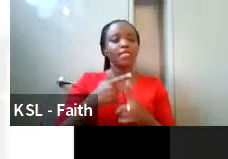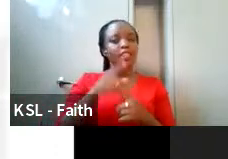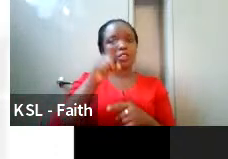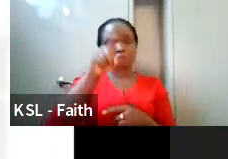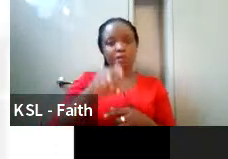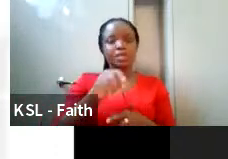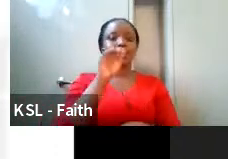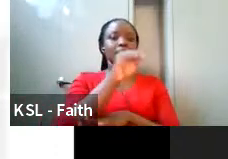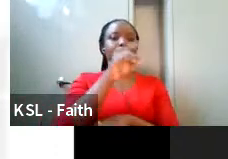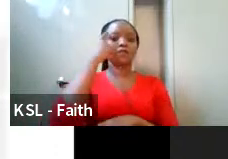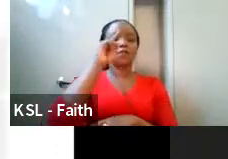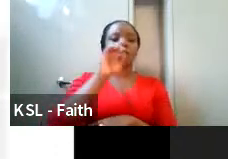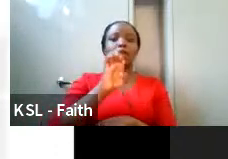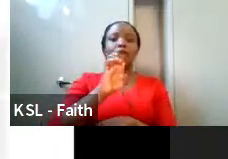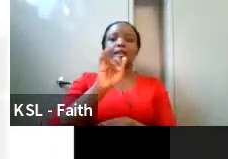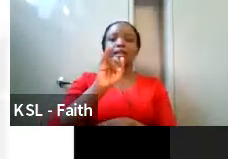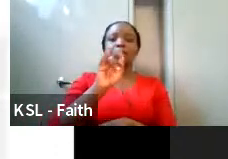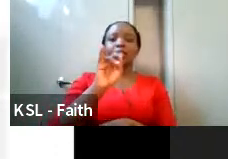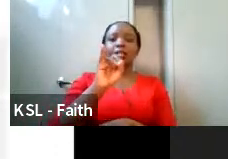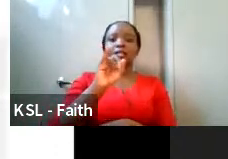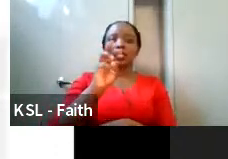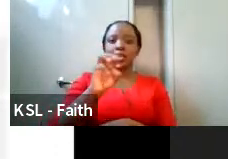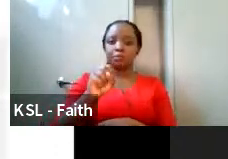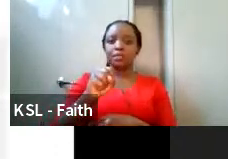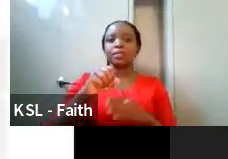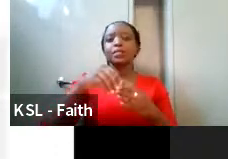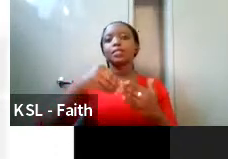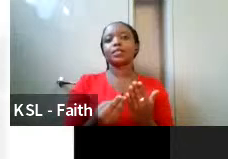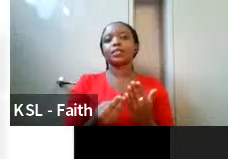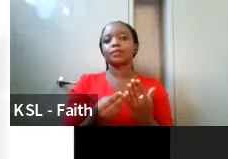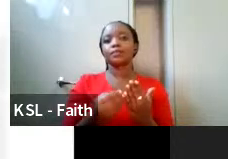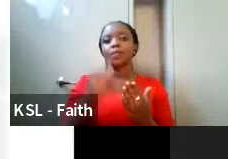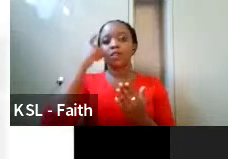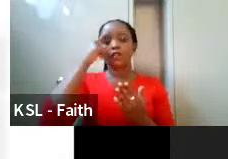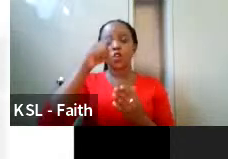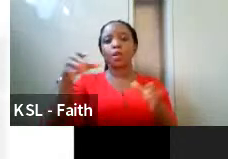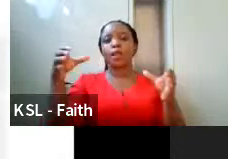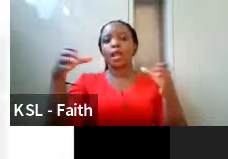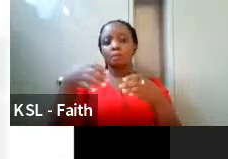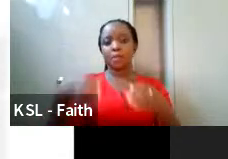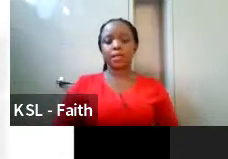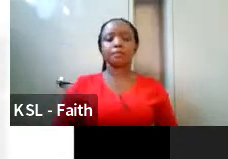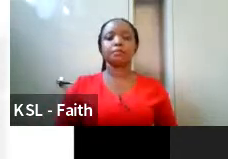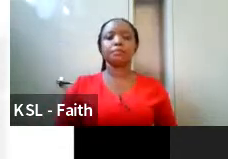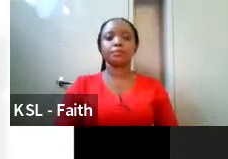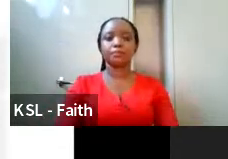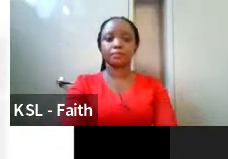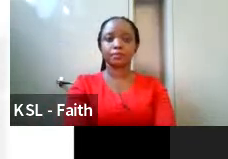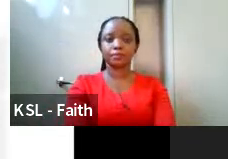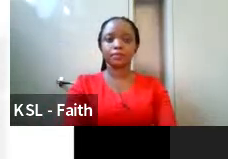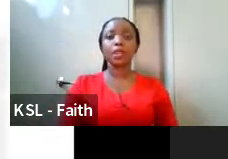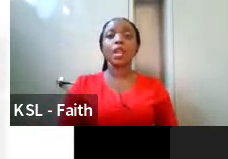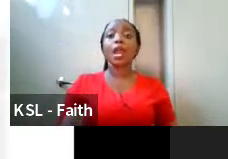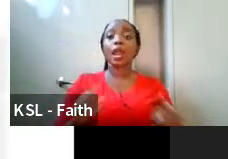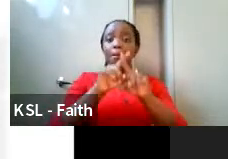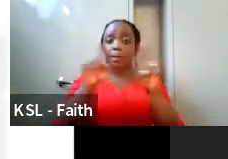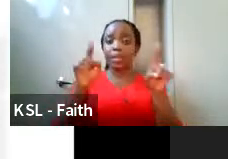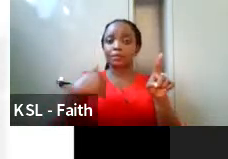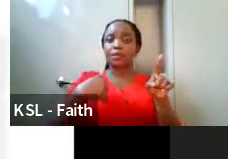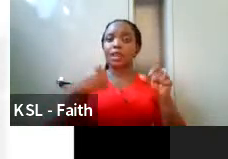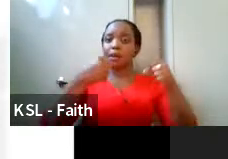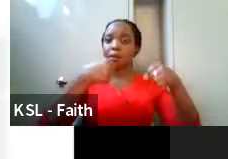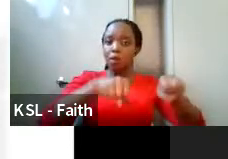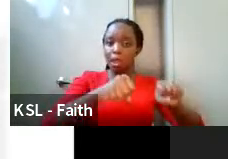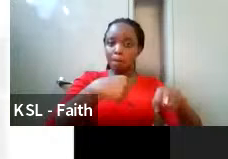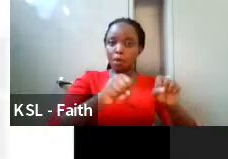receipt for the purposes of claiming an expense for your company. However, we do have border